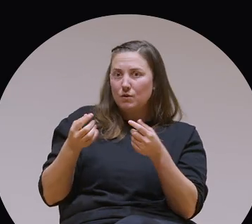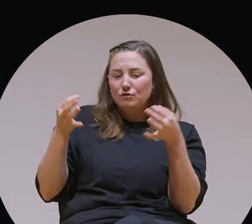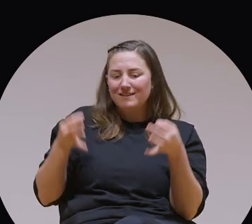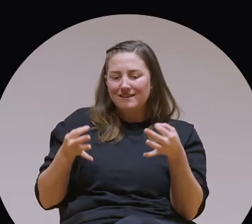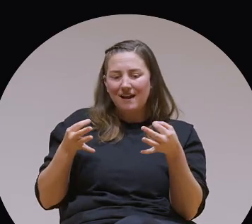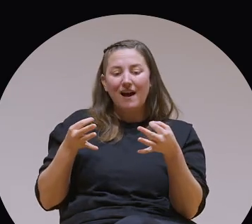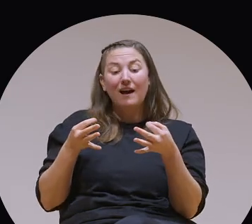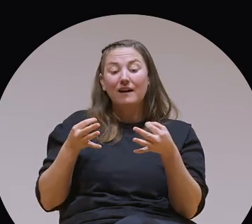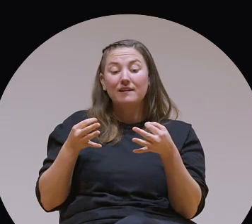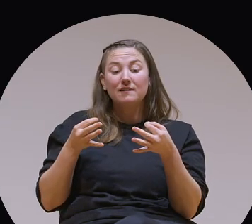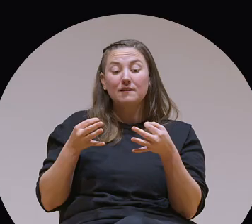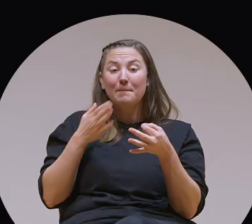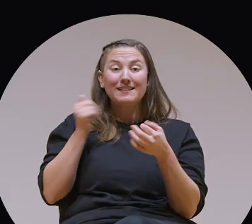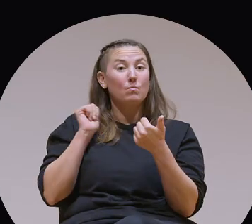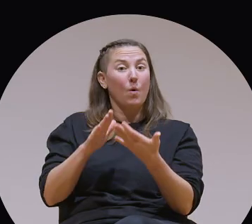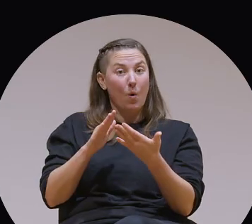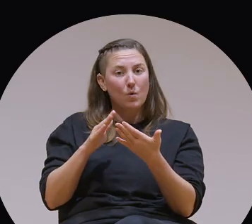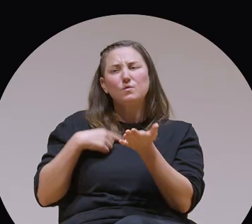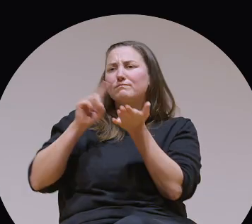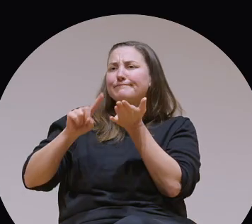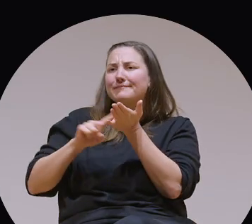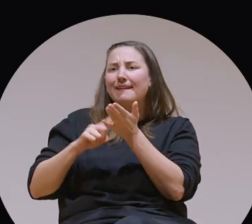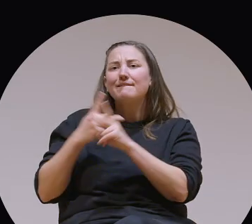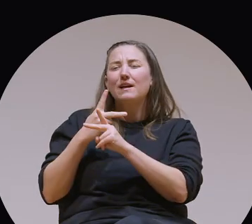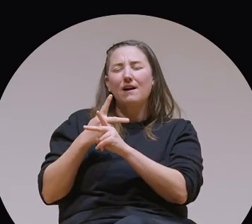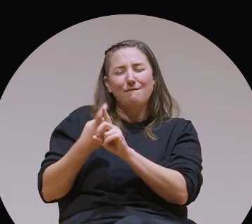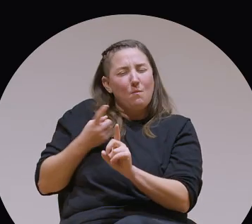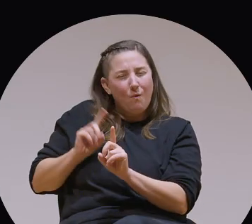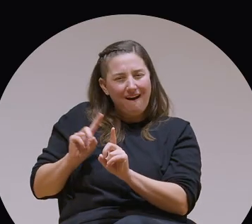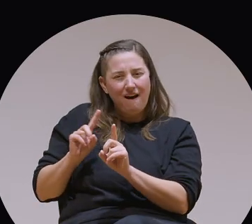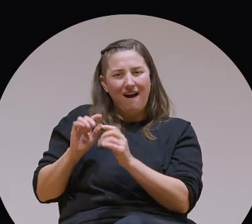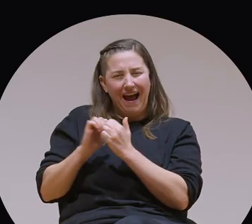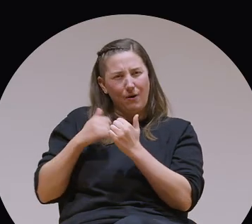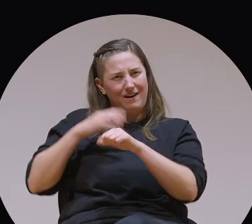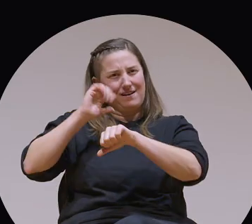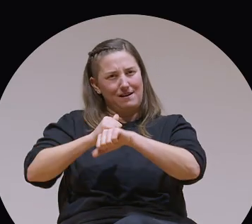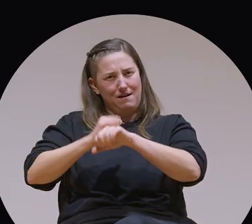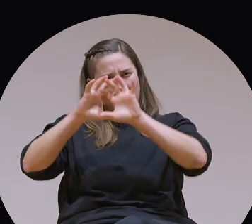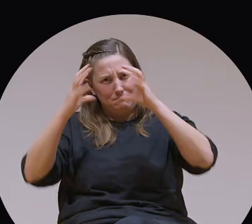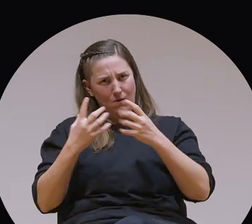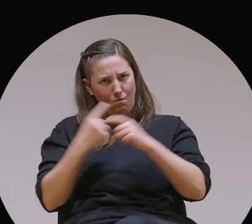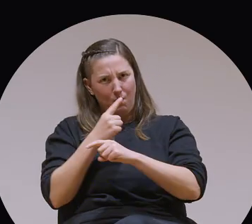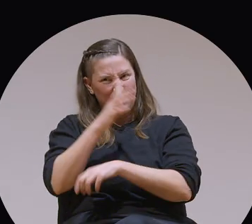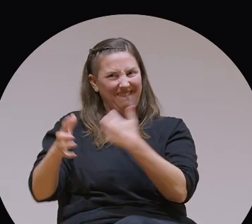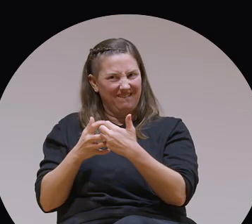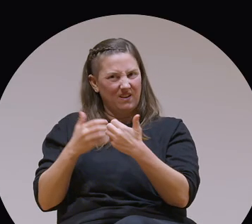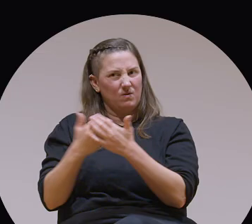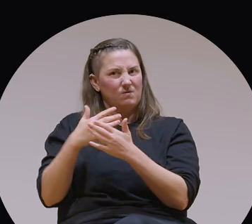thing to do was to find out their origin so that she could respect them as part of the new